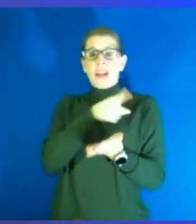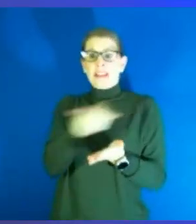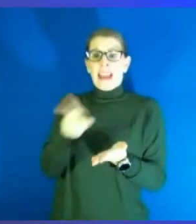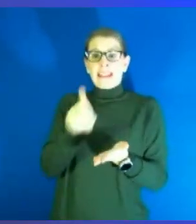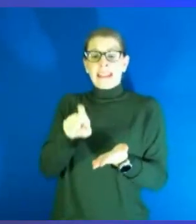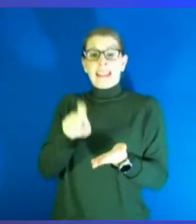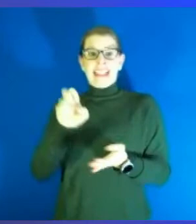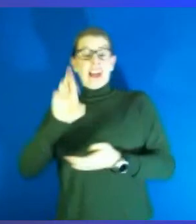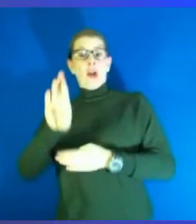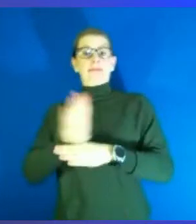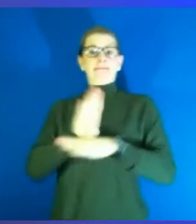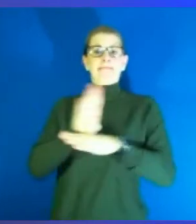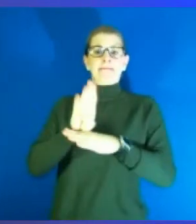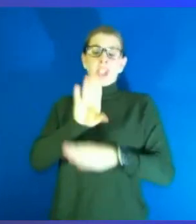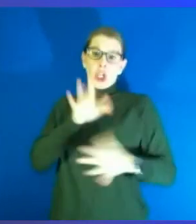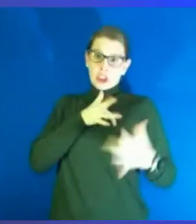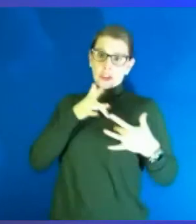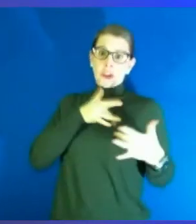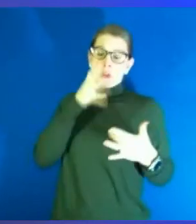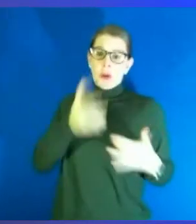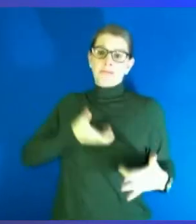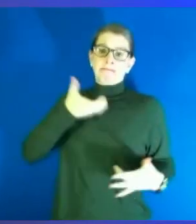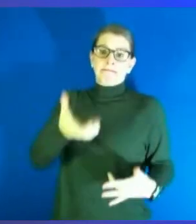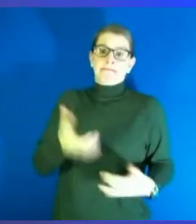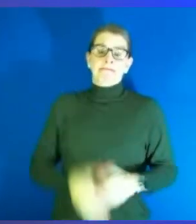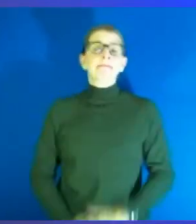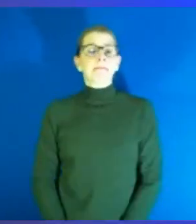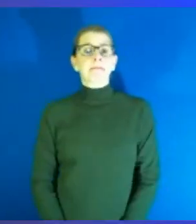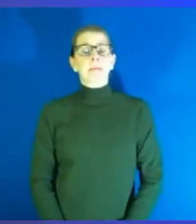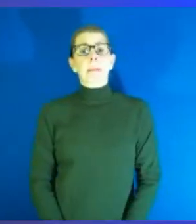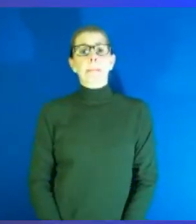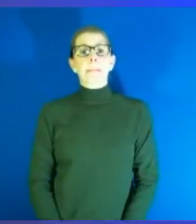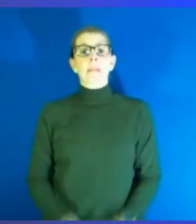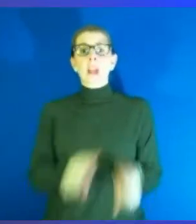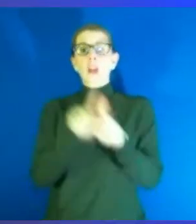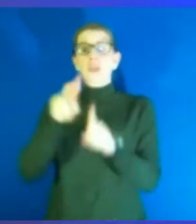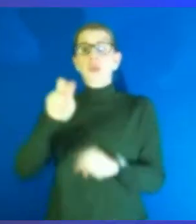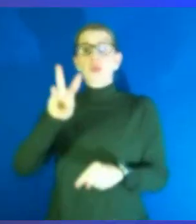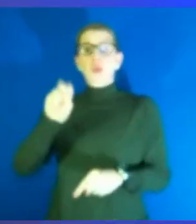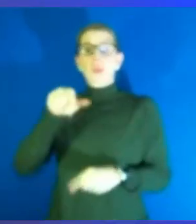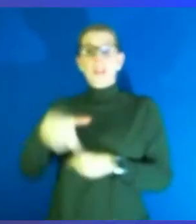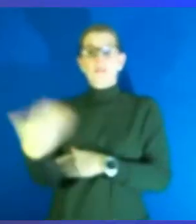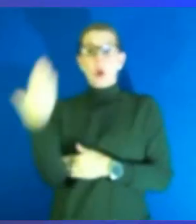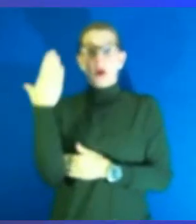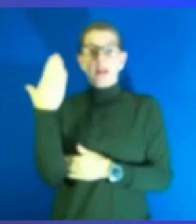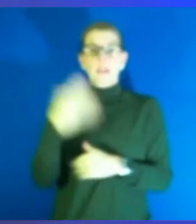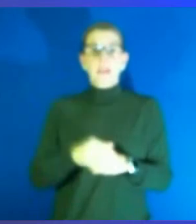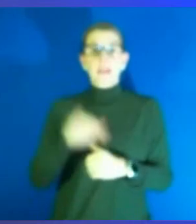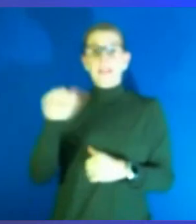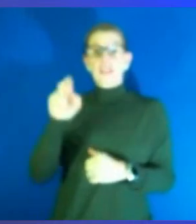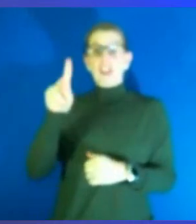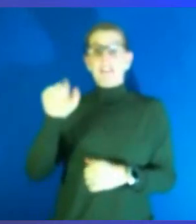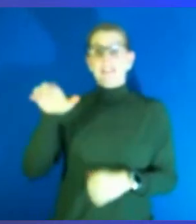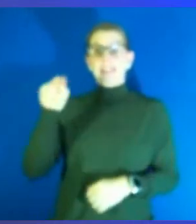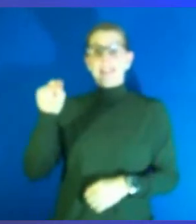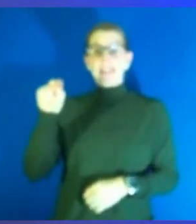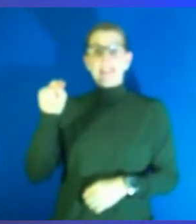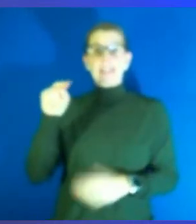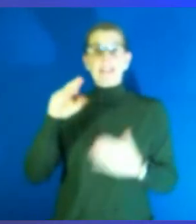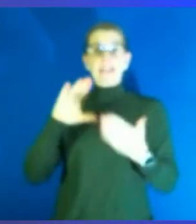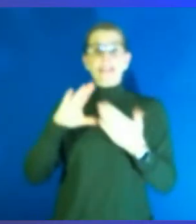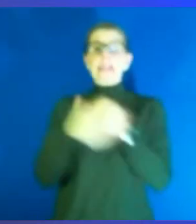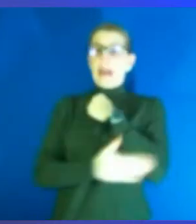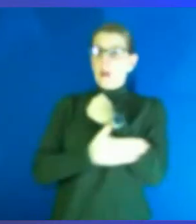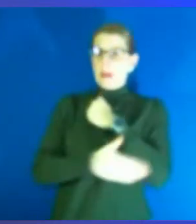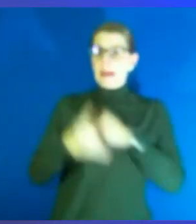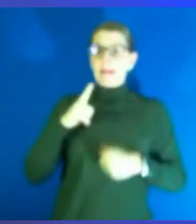a busy and exhausting place to work right now. Also in news this morning, the Jackson County Legislature is meeting to discuss